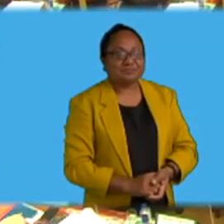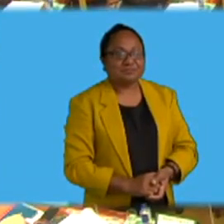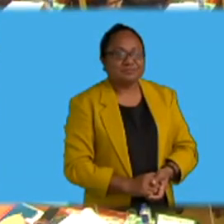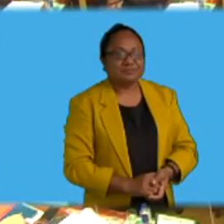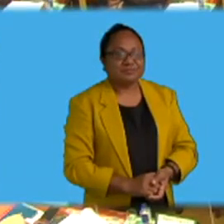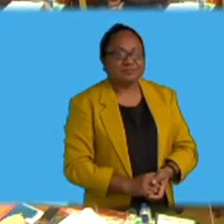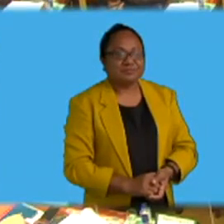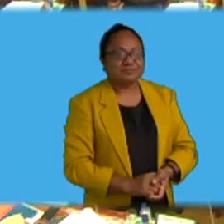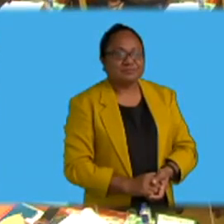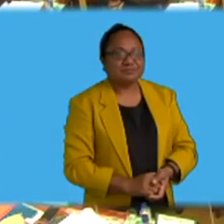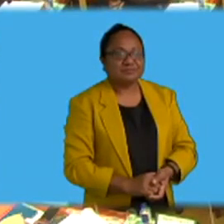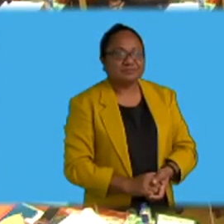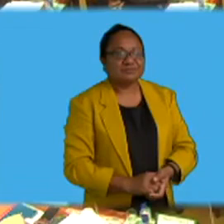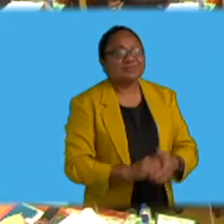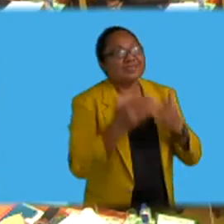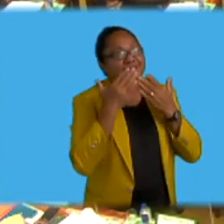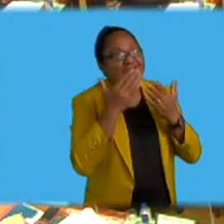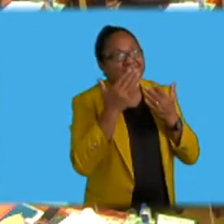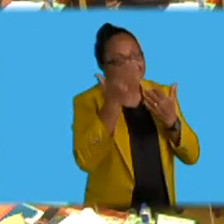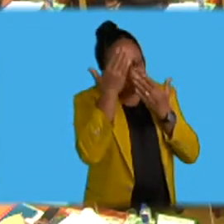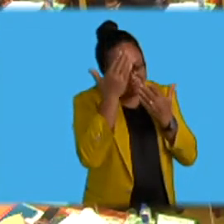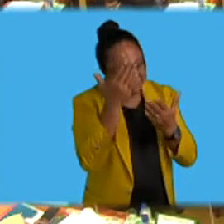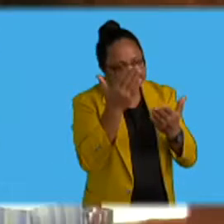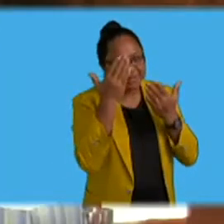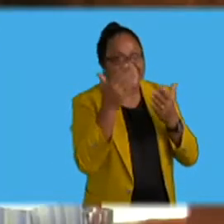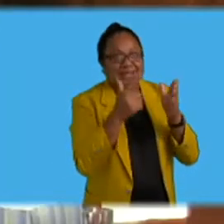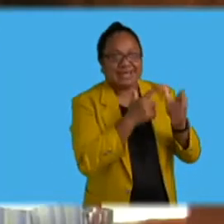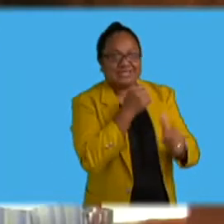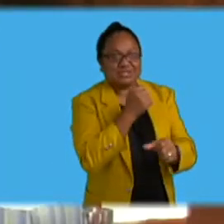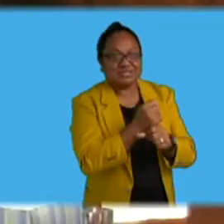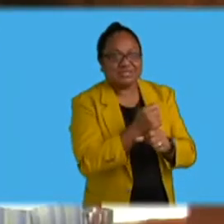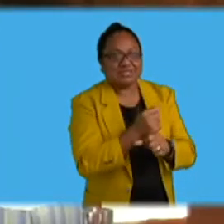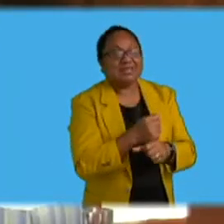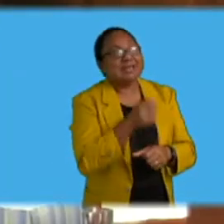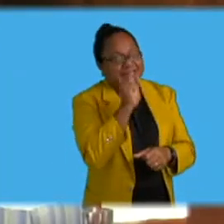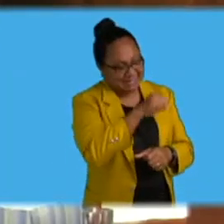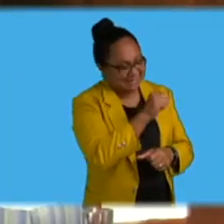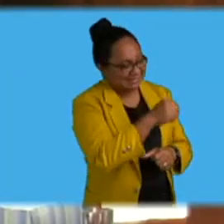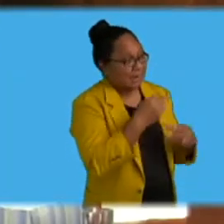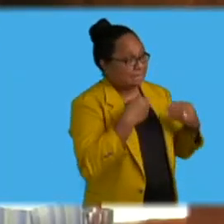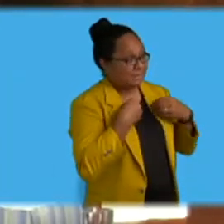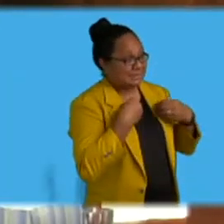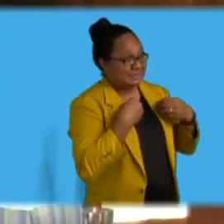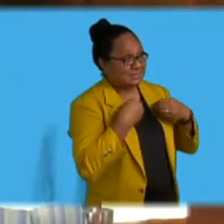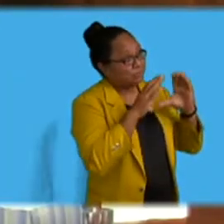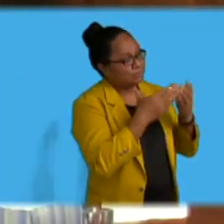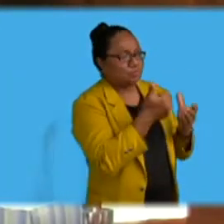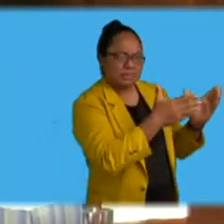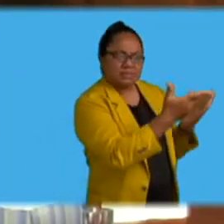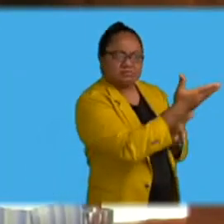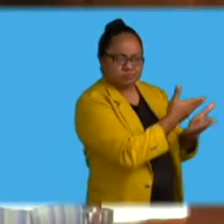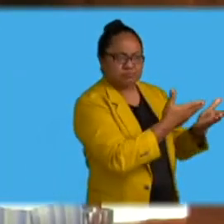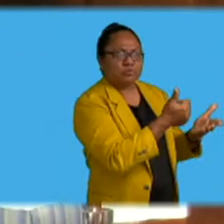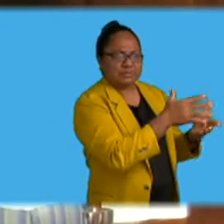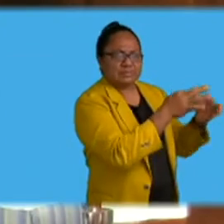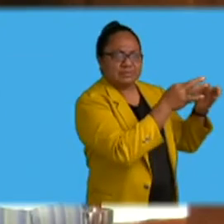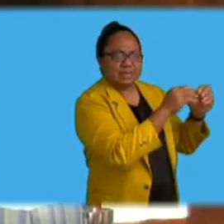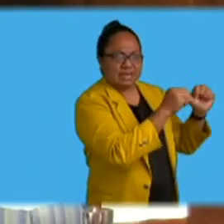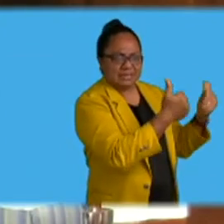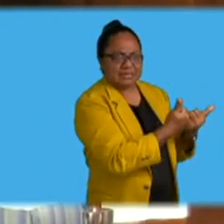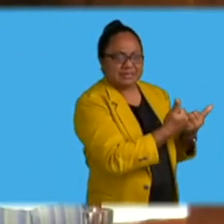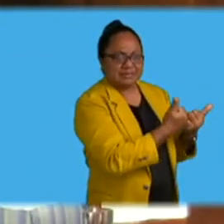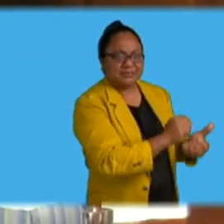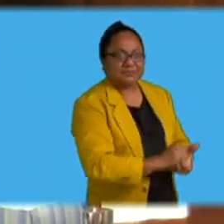Thank you. I thank the Honorable Attorney General for that clarification, and definitely yes, we did mention this in Business Committee. Somehow, some of the questions